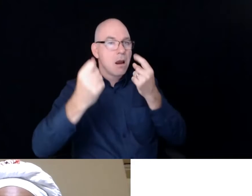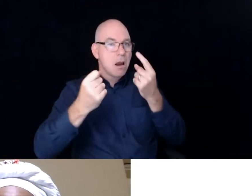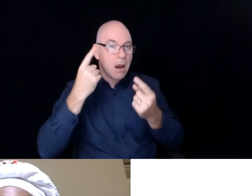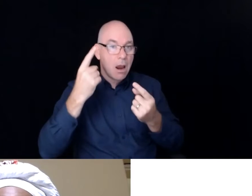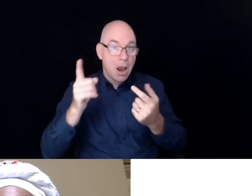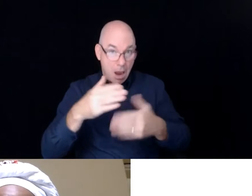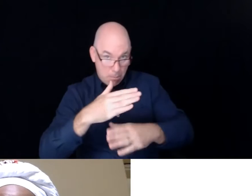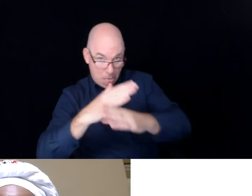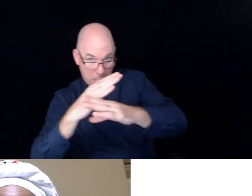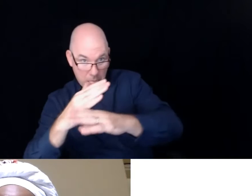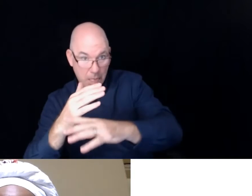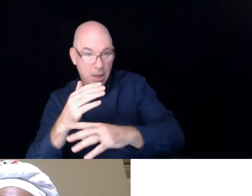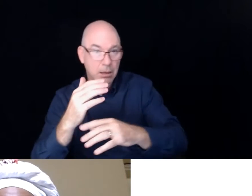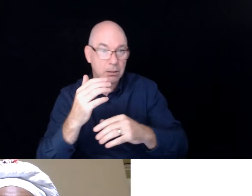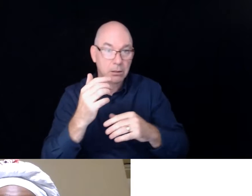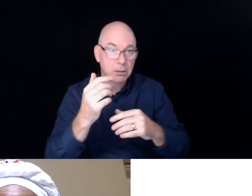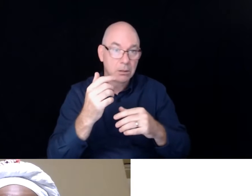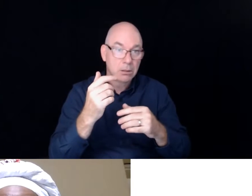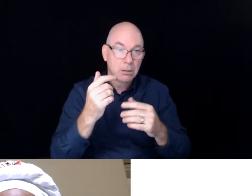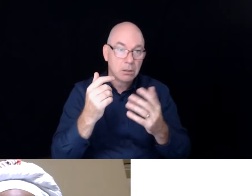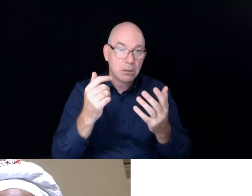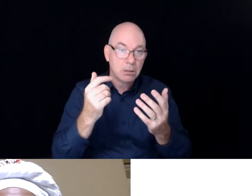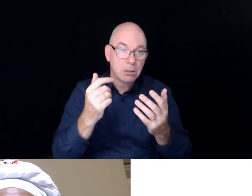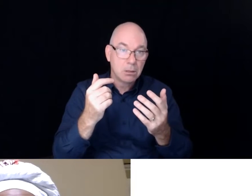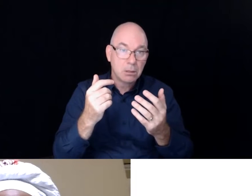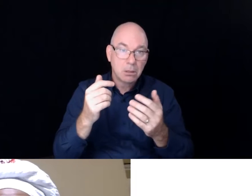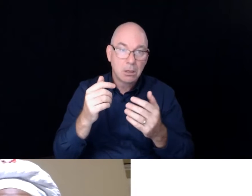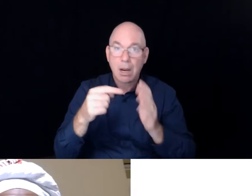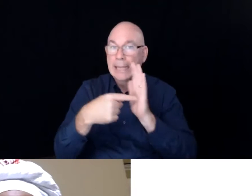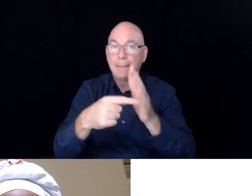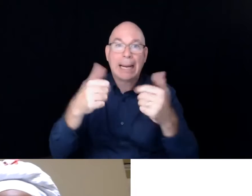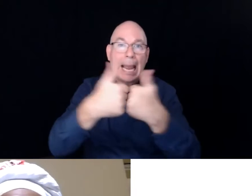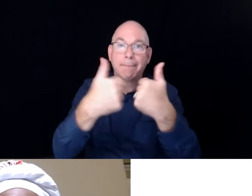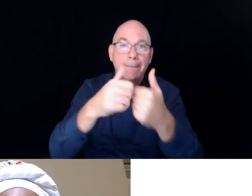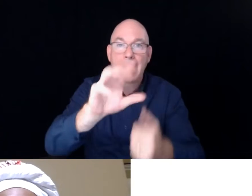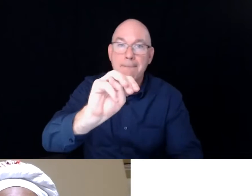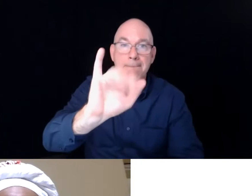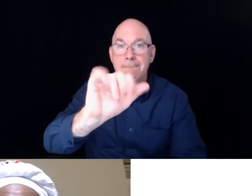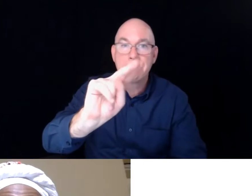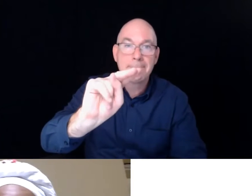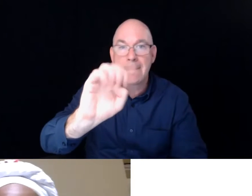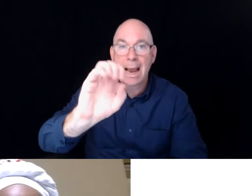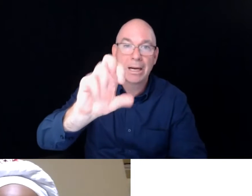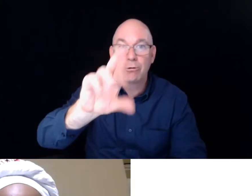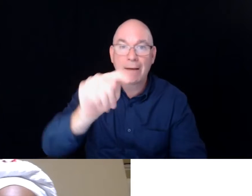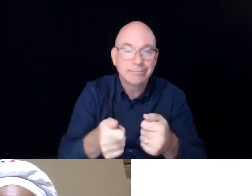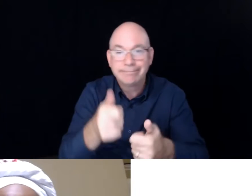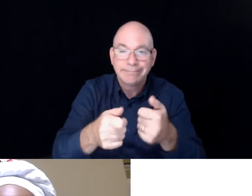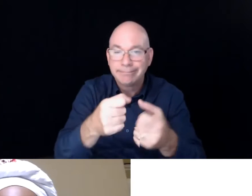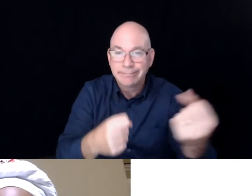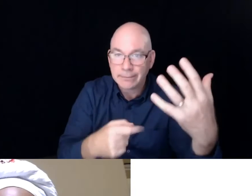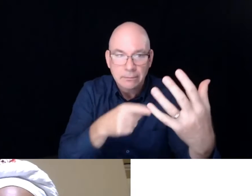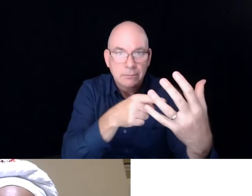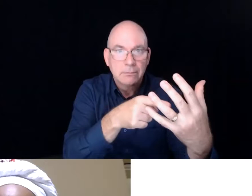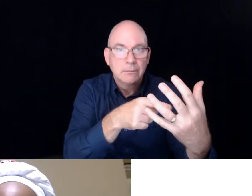inside those or Minecraft, and then you meet a crazy person. Okay, what do you do when you meet all